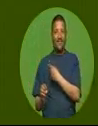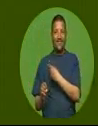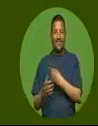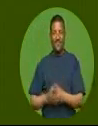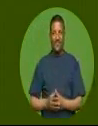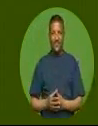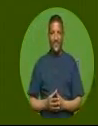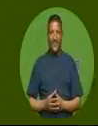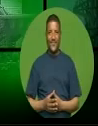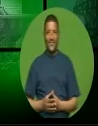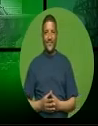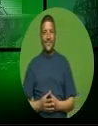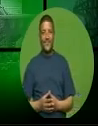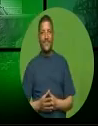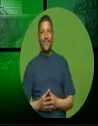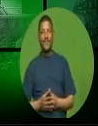3.2%.